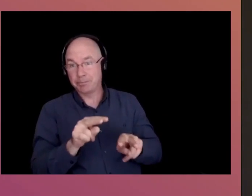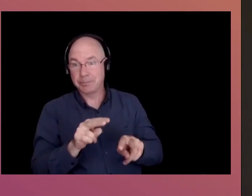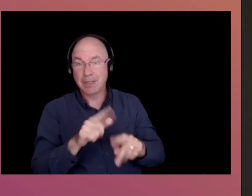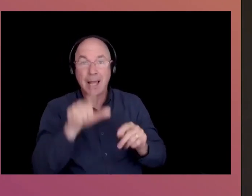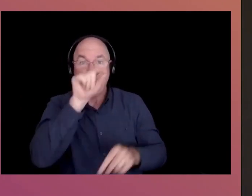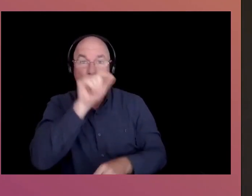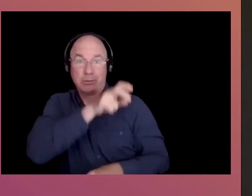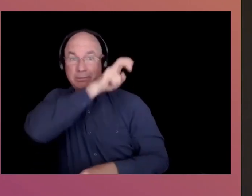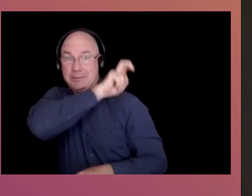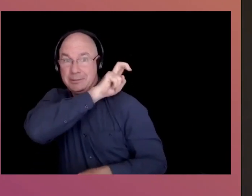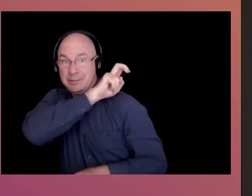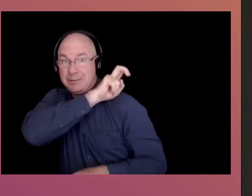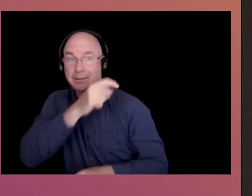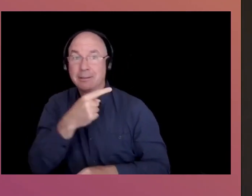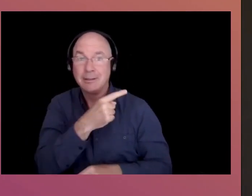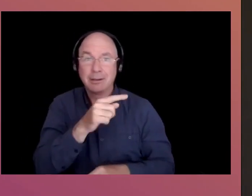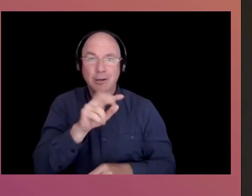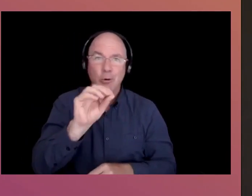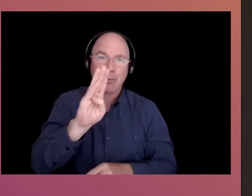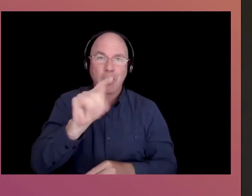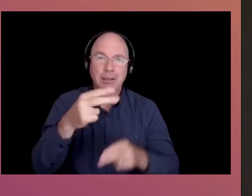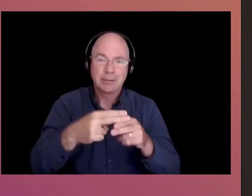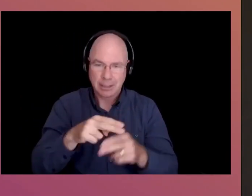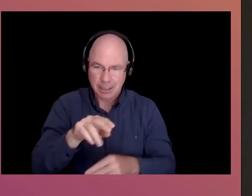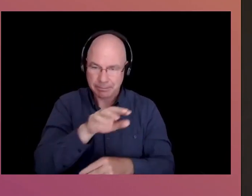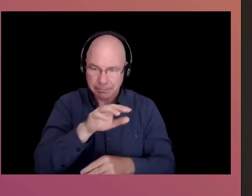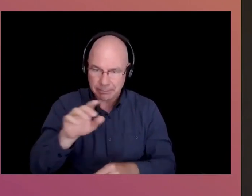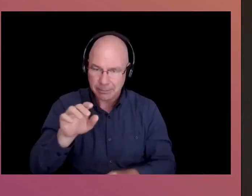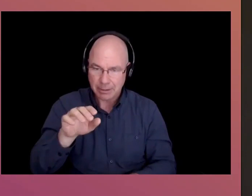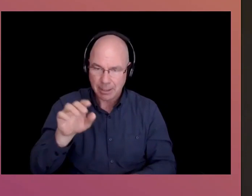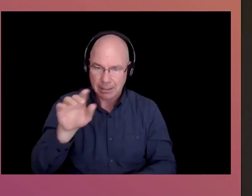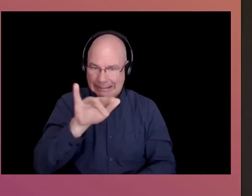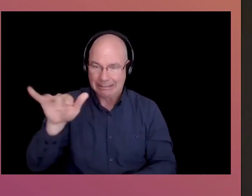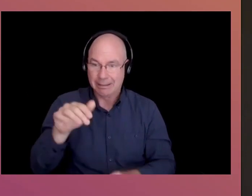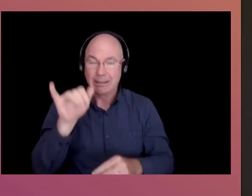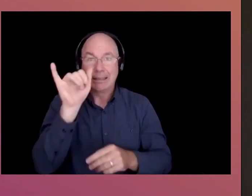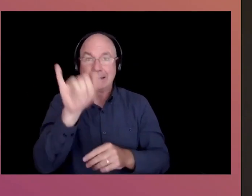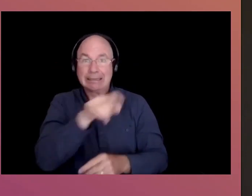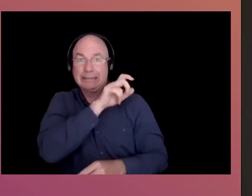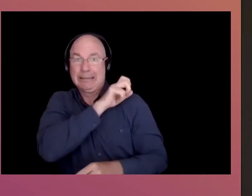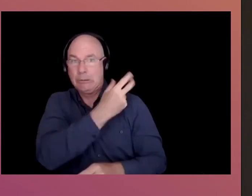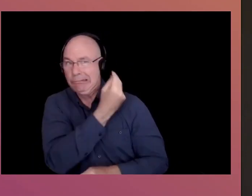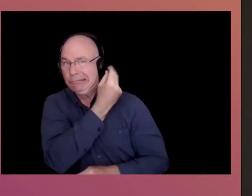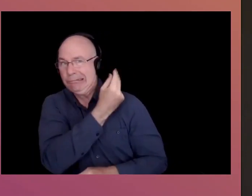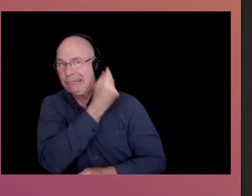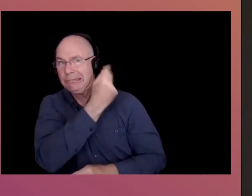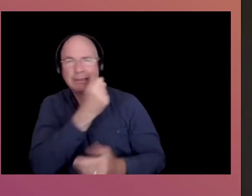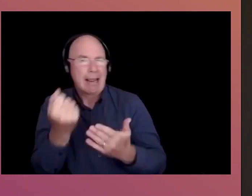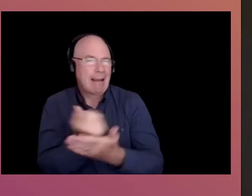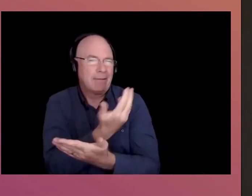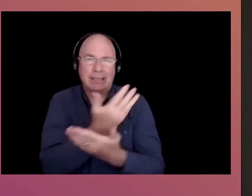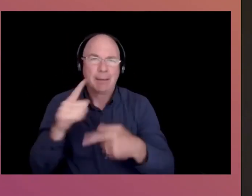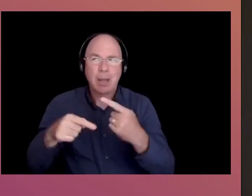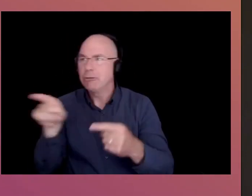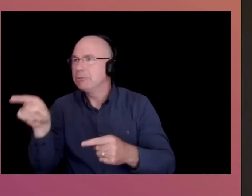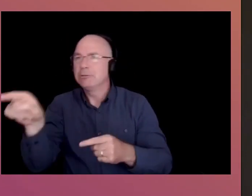boy's shoulder is a robot named Chika. Chika helps the boy by whispering to him about everything around him, from